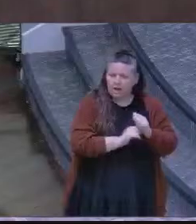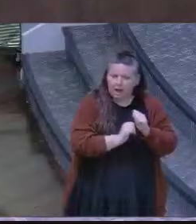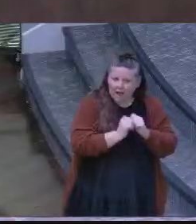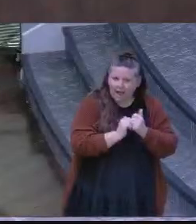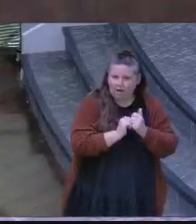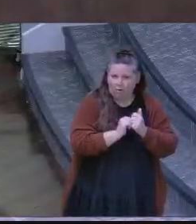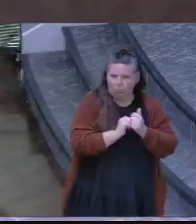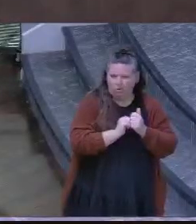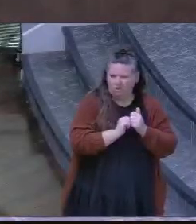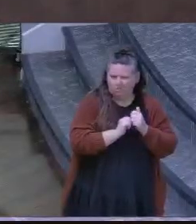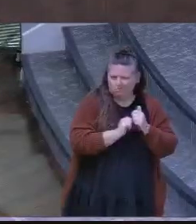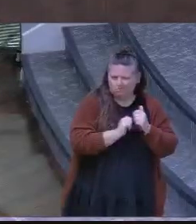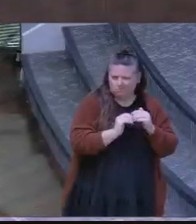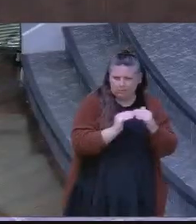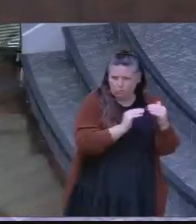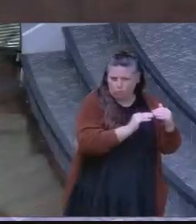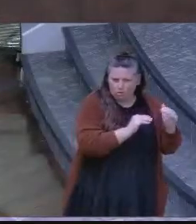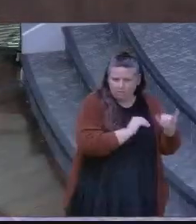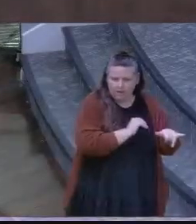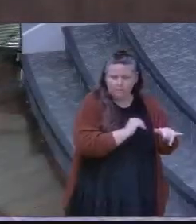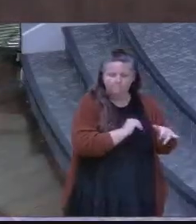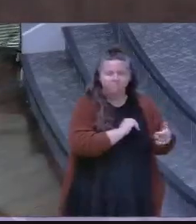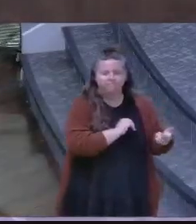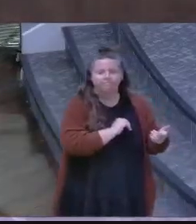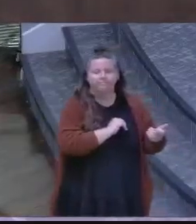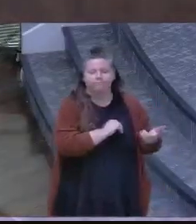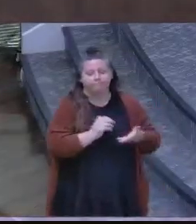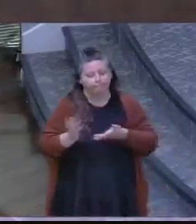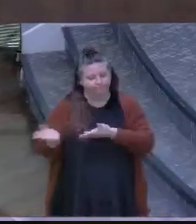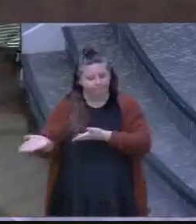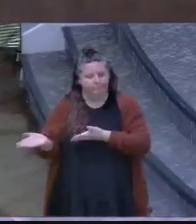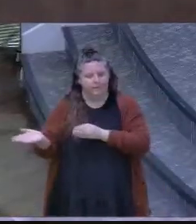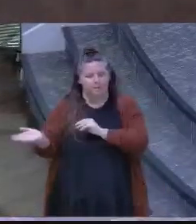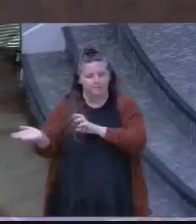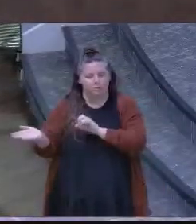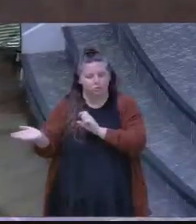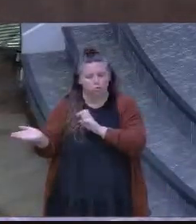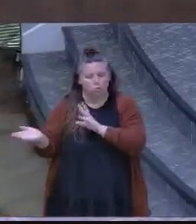would equate to that. And I will refer that to Mr. Swartz.